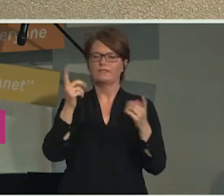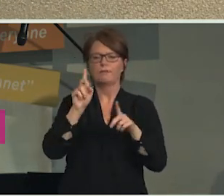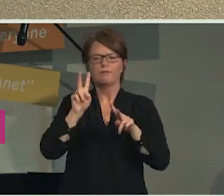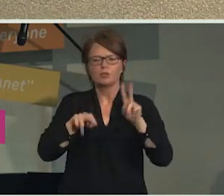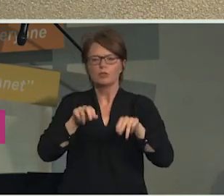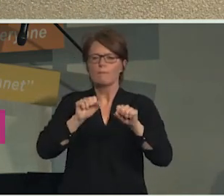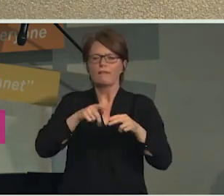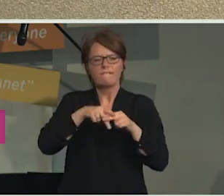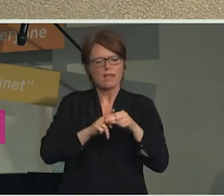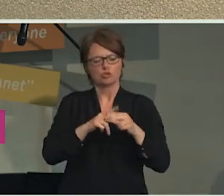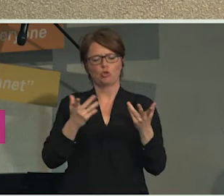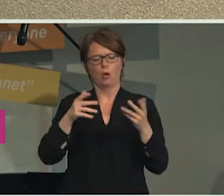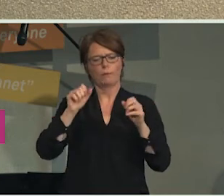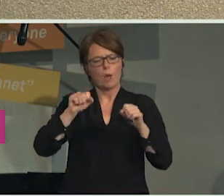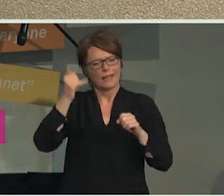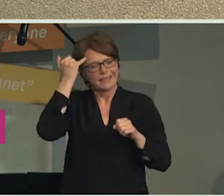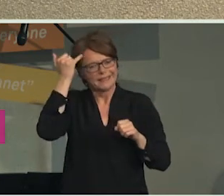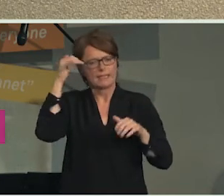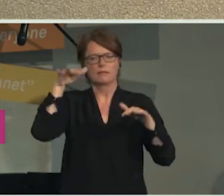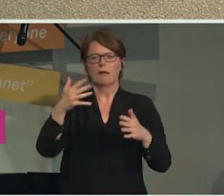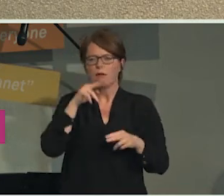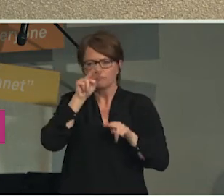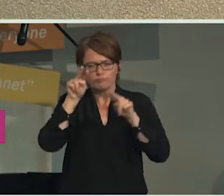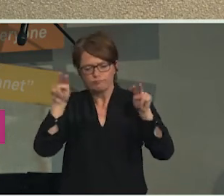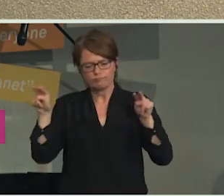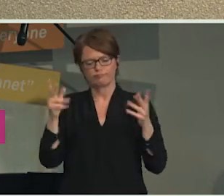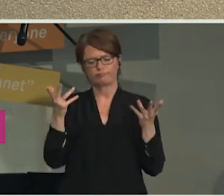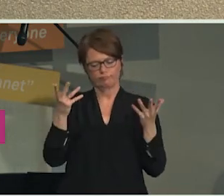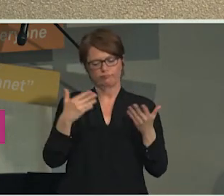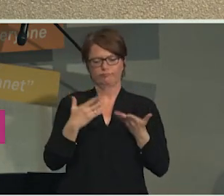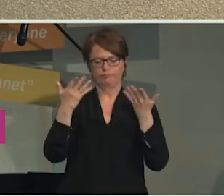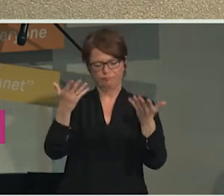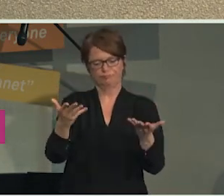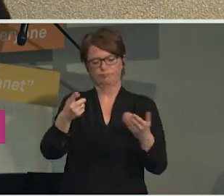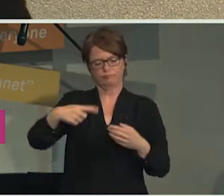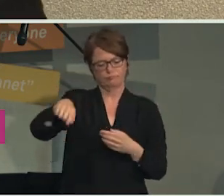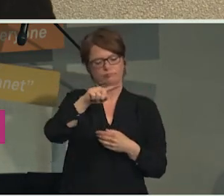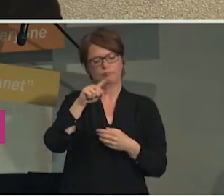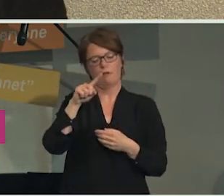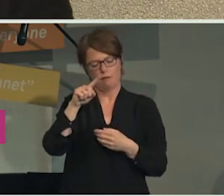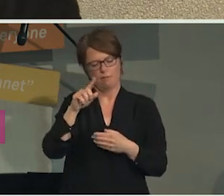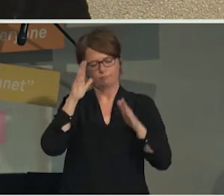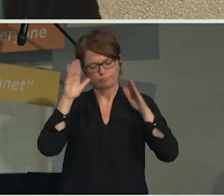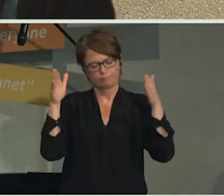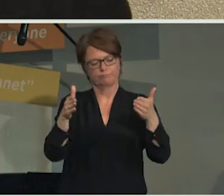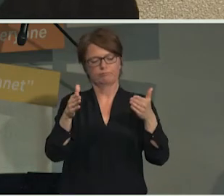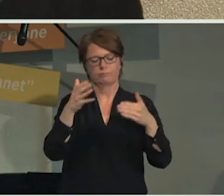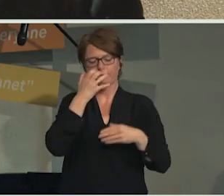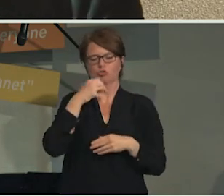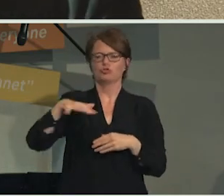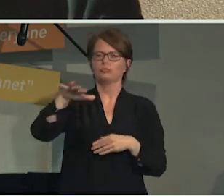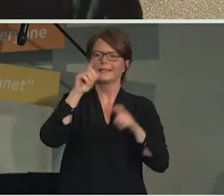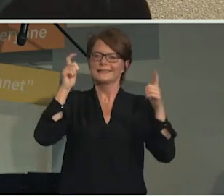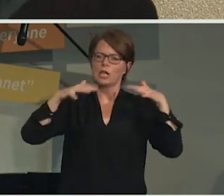in this country still often being mistaken for a pure academic theory from the States. What